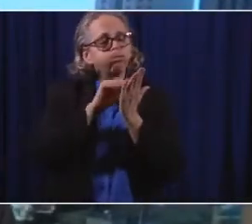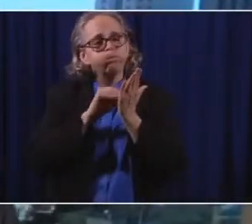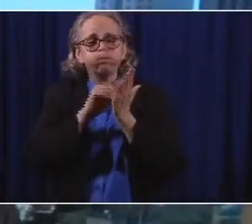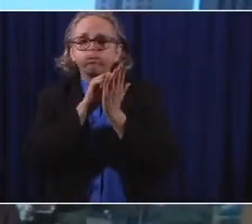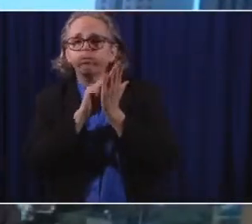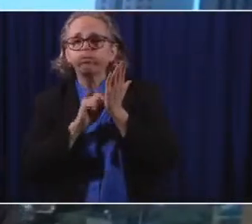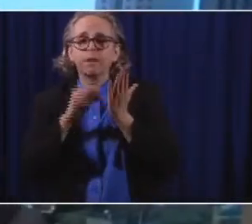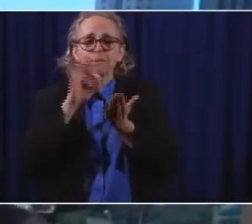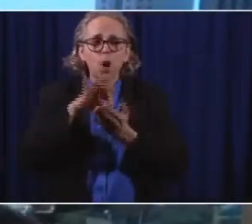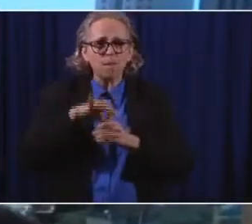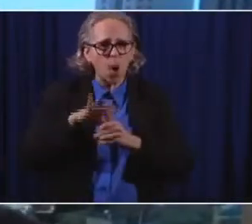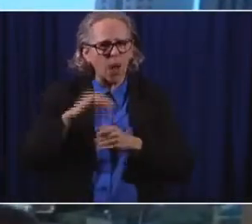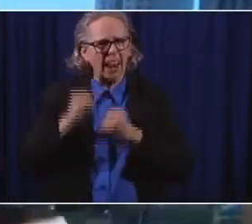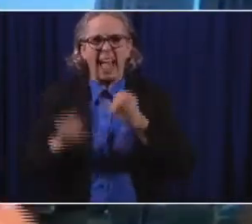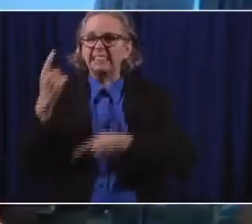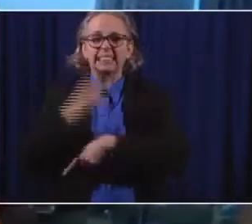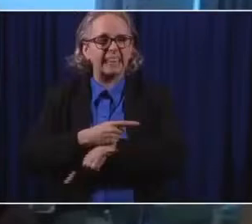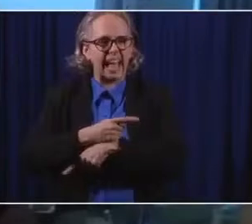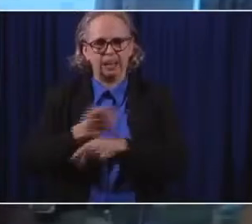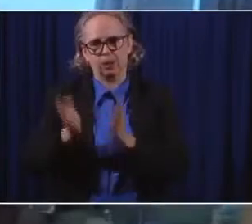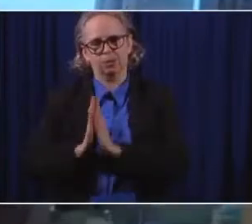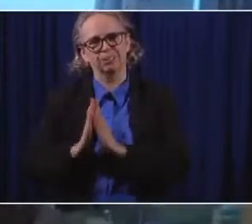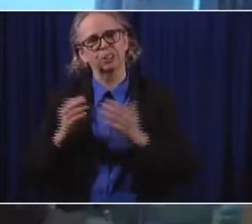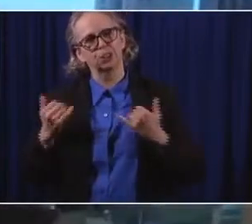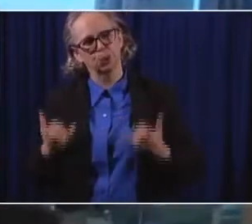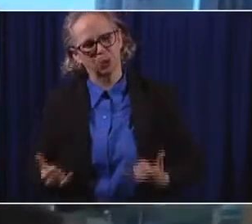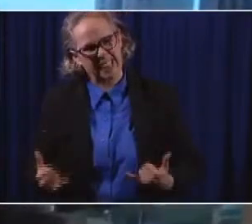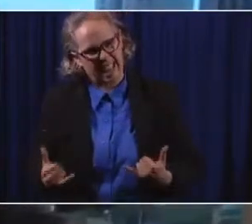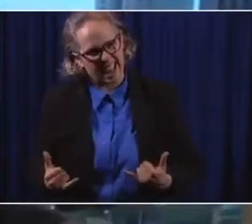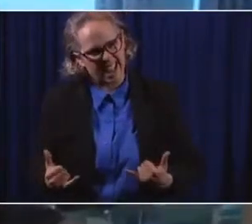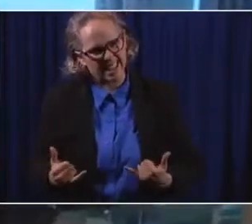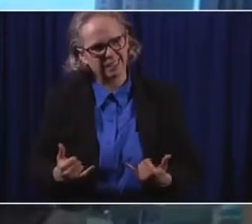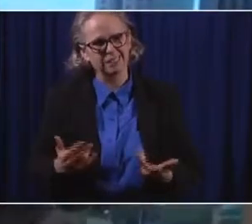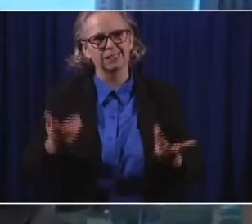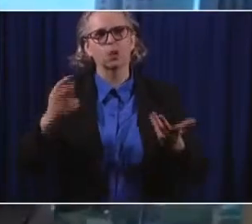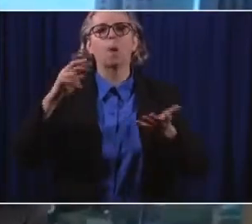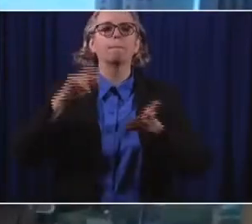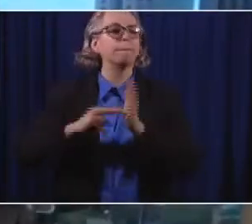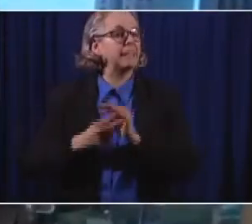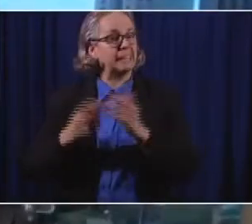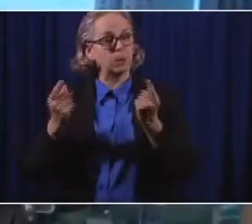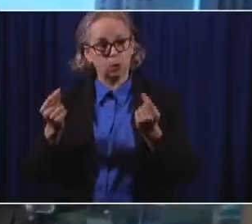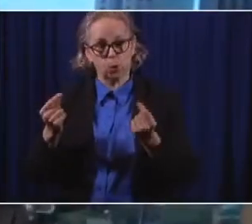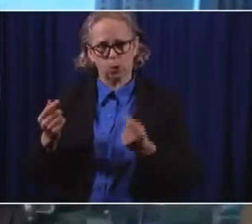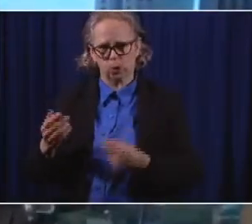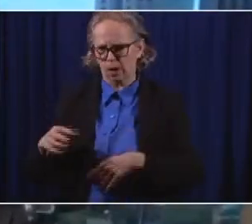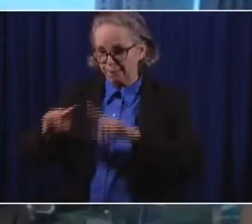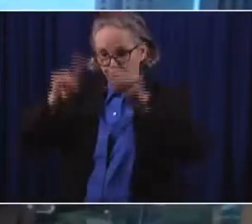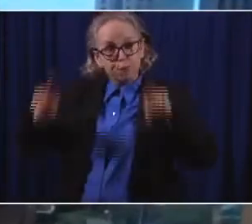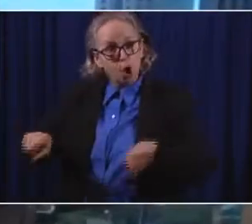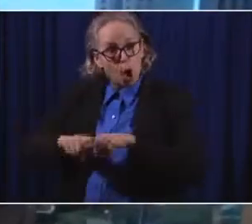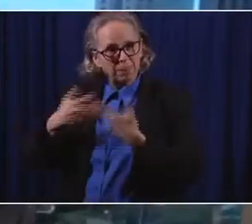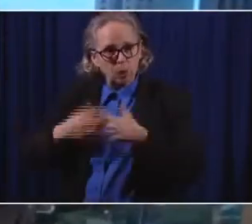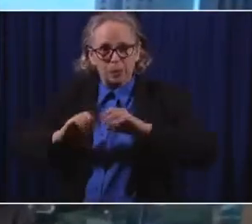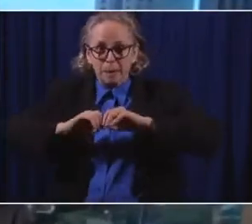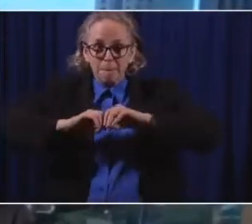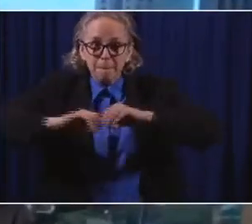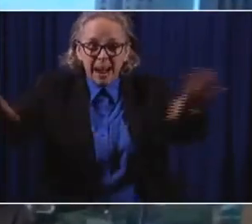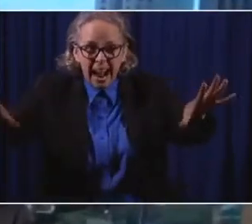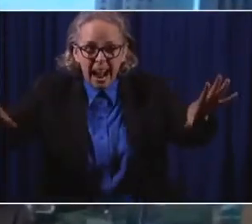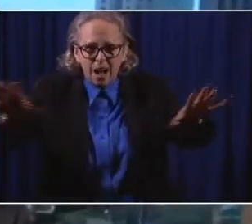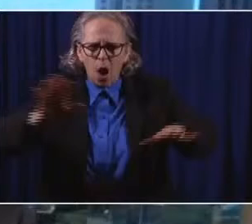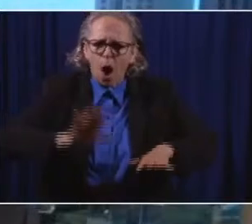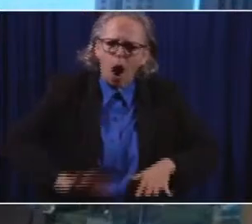it easily by returning the absentee ballot request form that we sent to all 8 million Ohio registered voters. Or if you lost that or don't